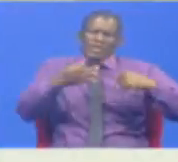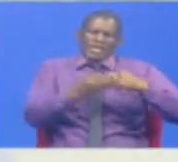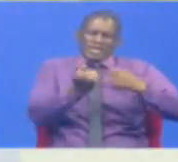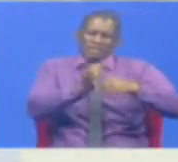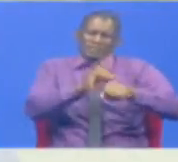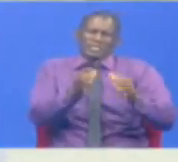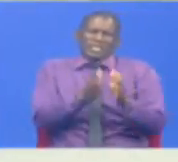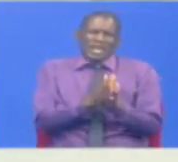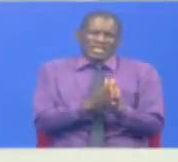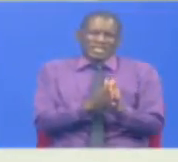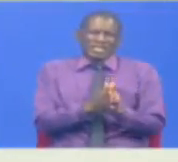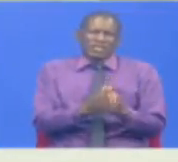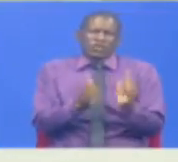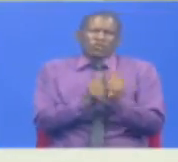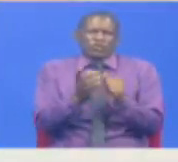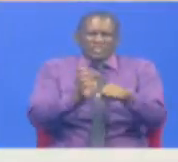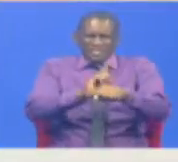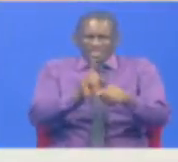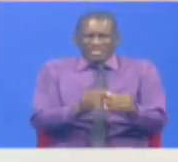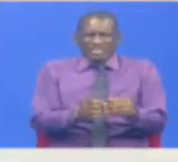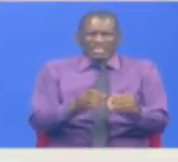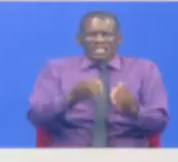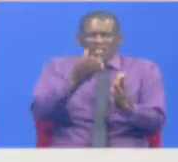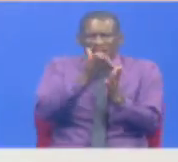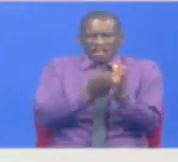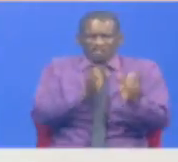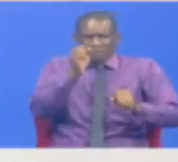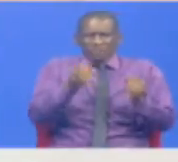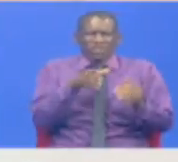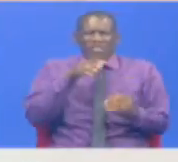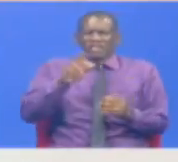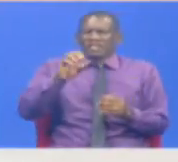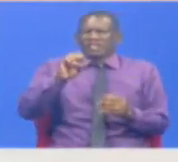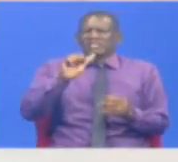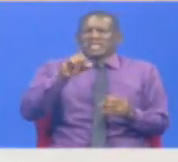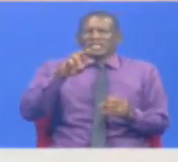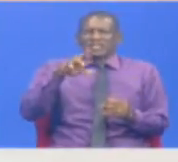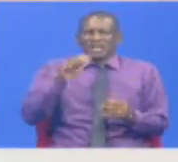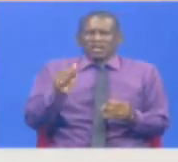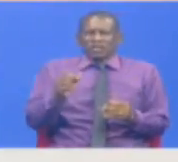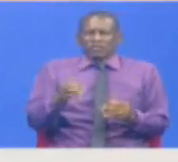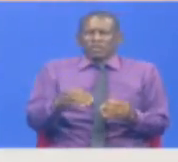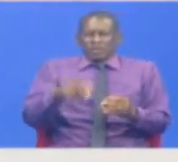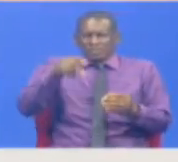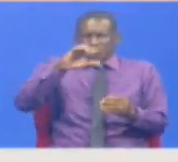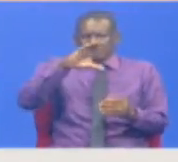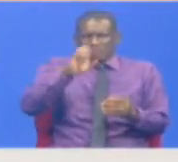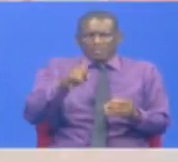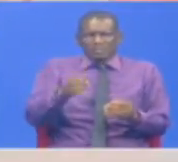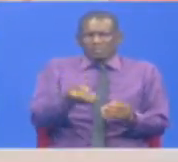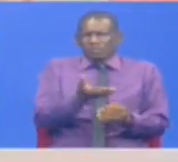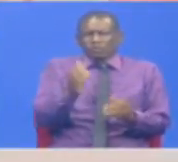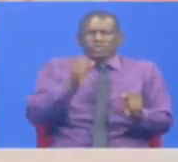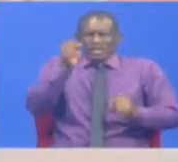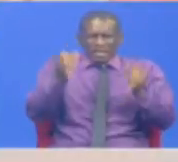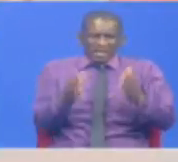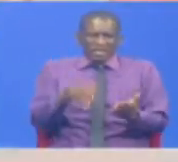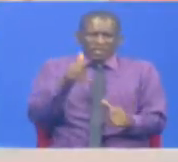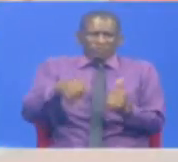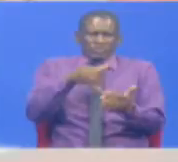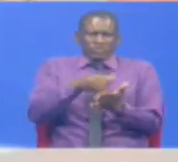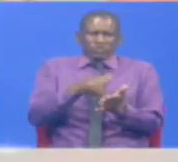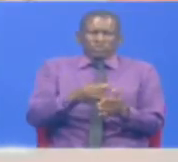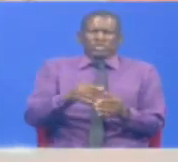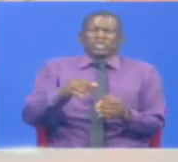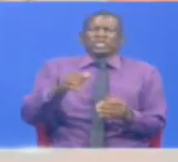half marathon, Sandra will pace for the group that includes world record holder Bridget Kosgei, 2018